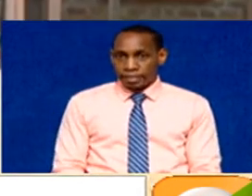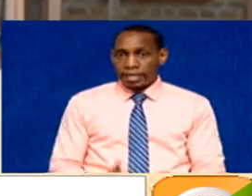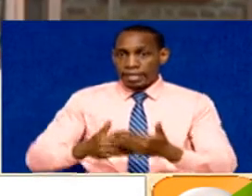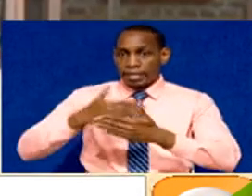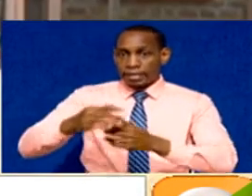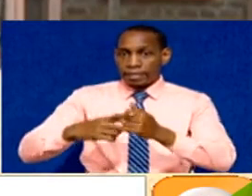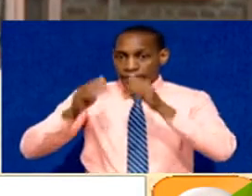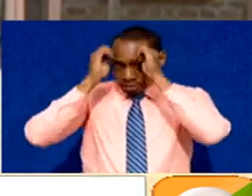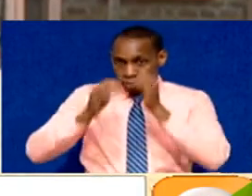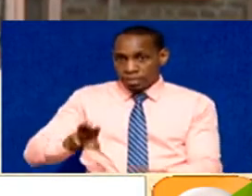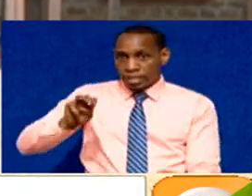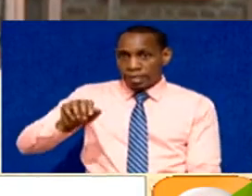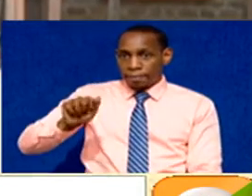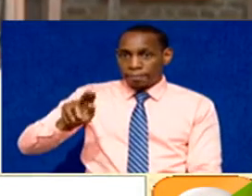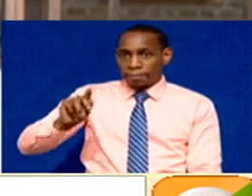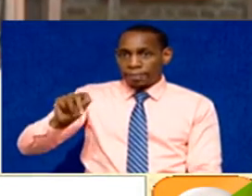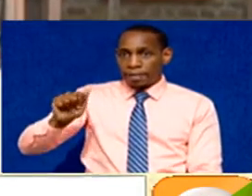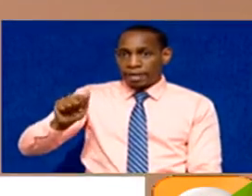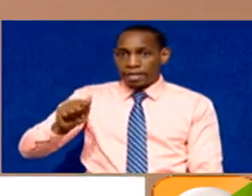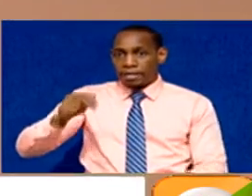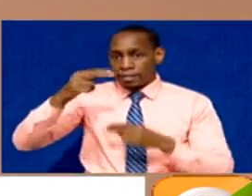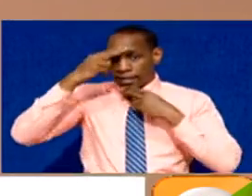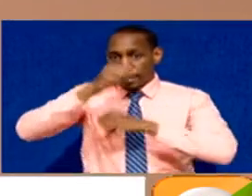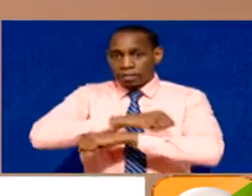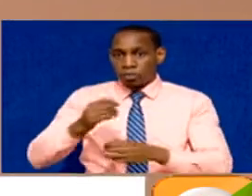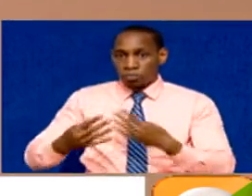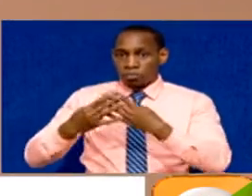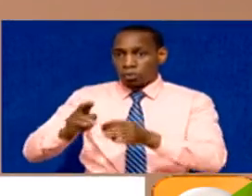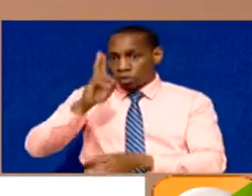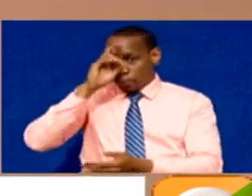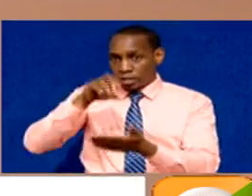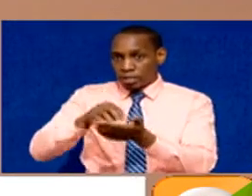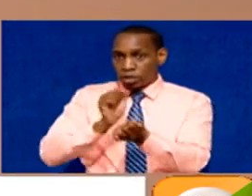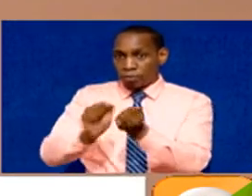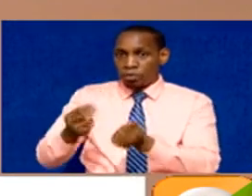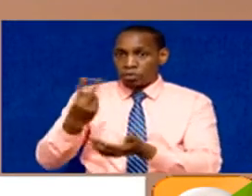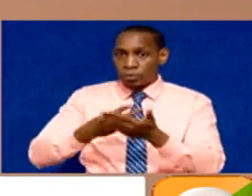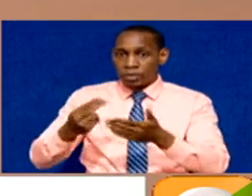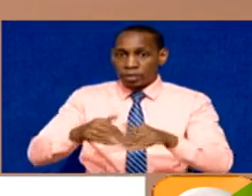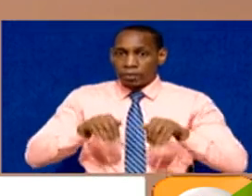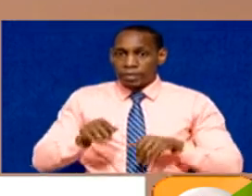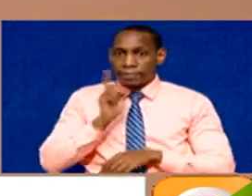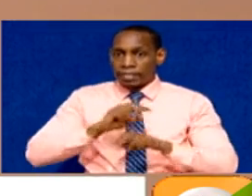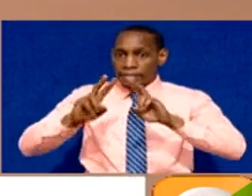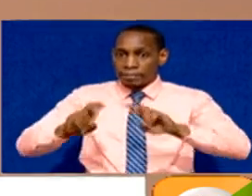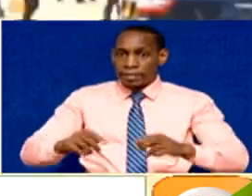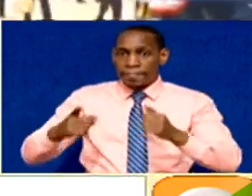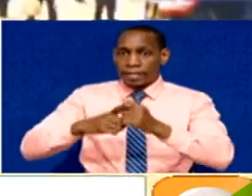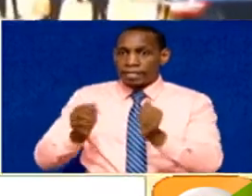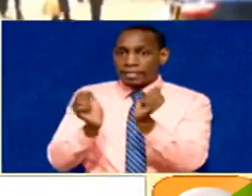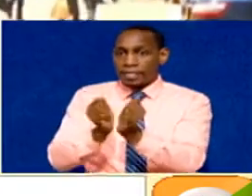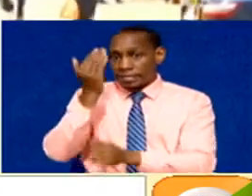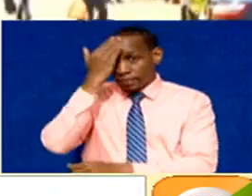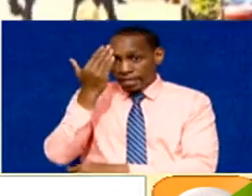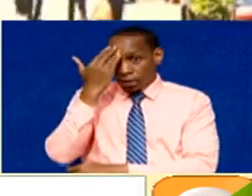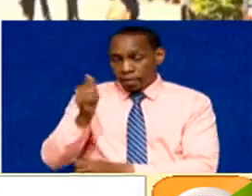This comes as 6 students of Maranda High School are to be detained at Bondo police station for 2 weeks, awaiting completion of investigations. The 6 were arrested